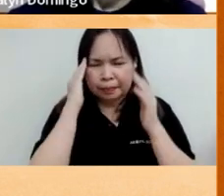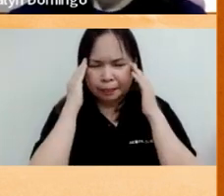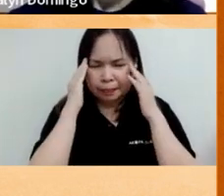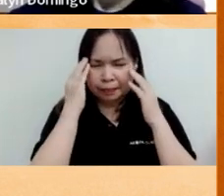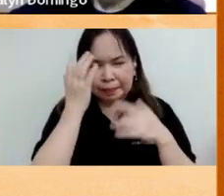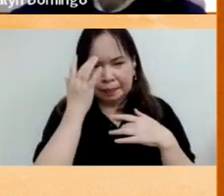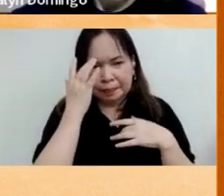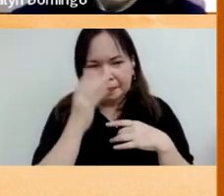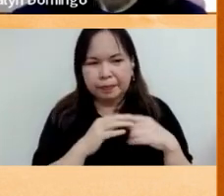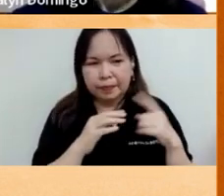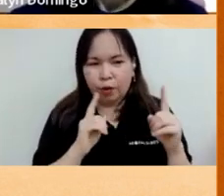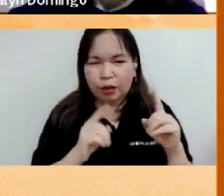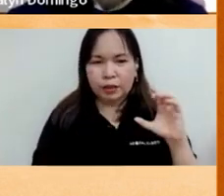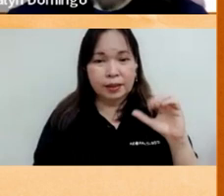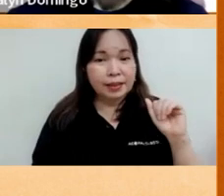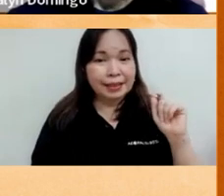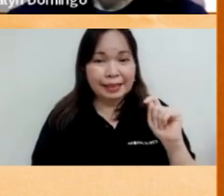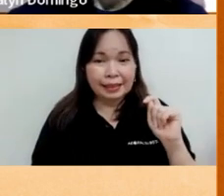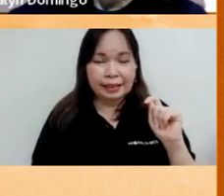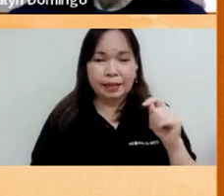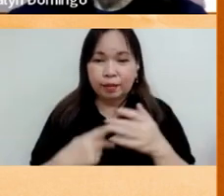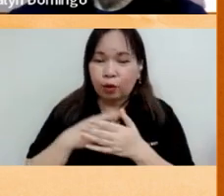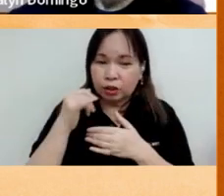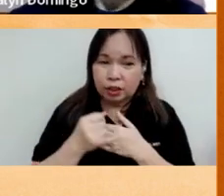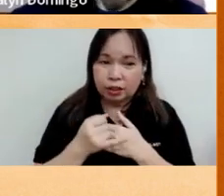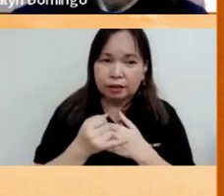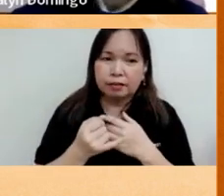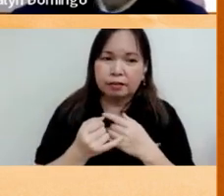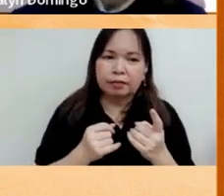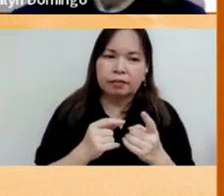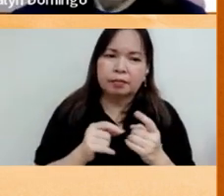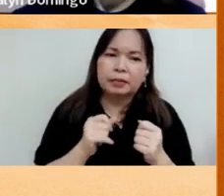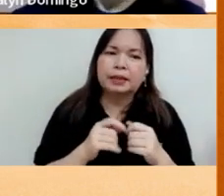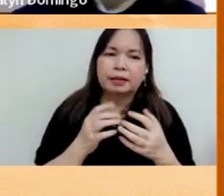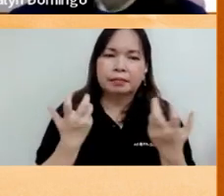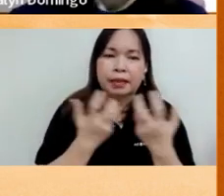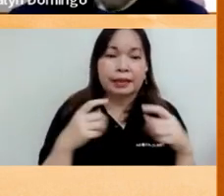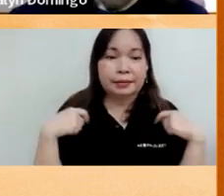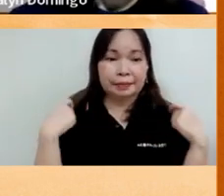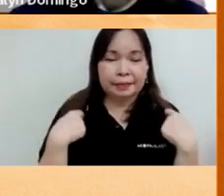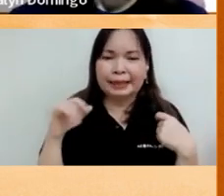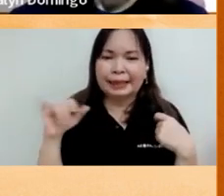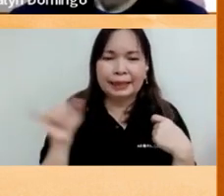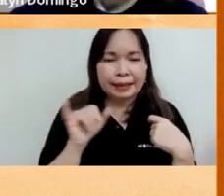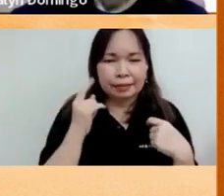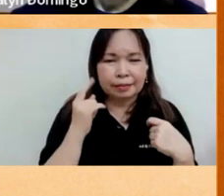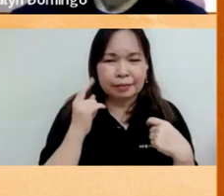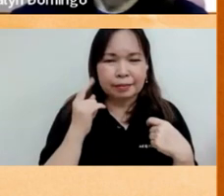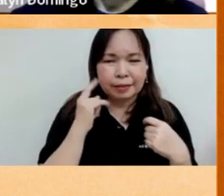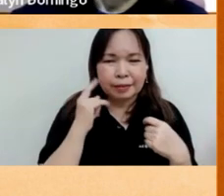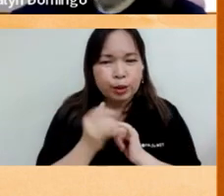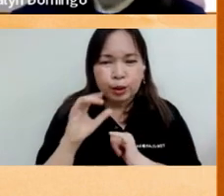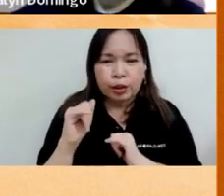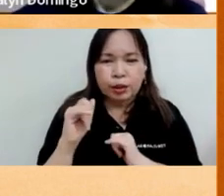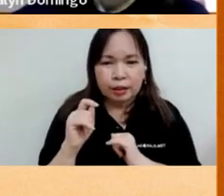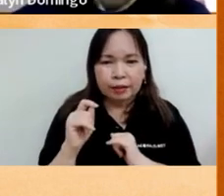the CAT project, which is the teen version of the coping cat, and dialectical